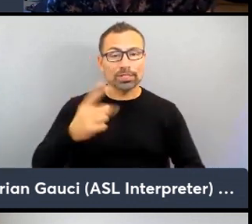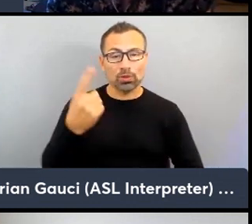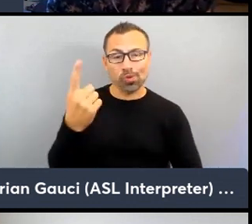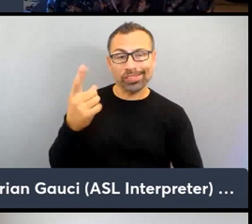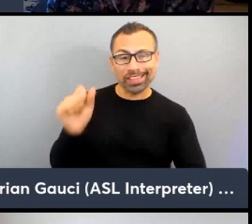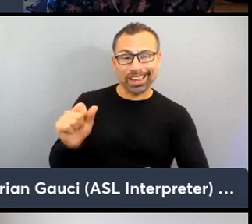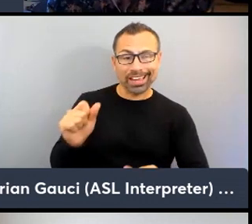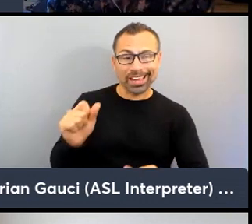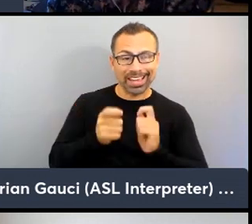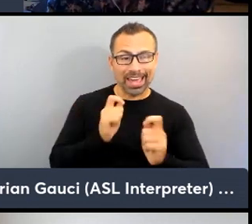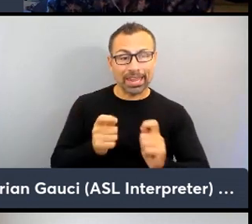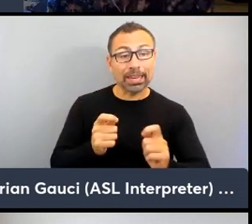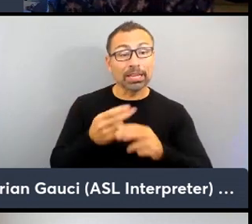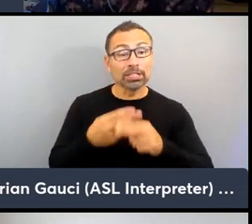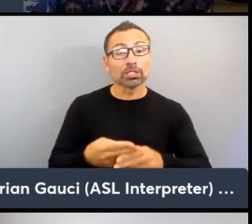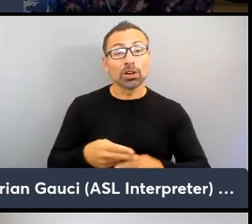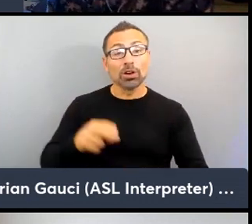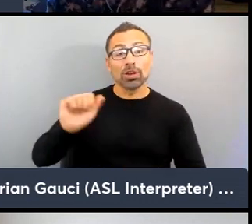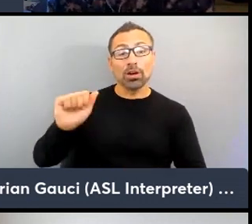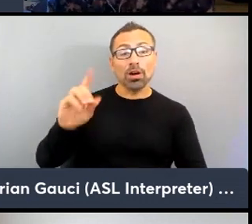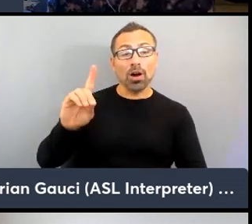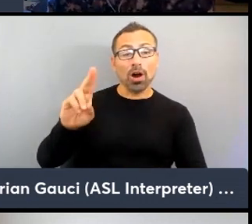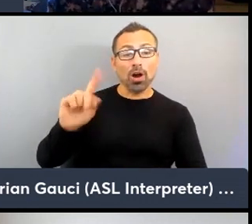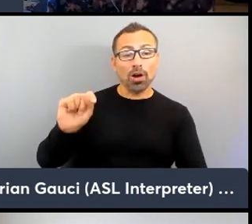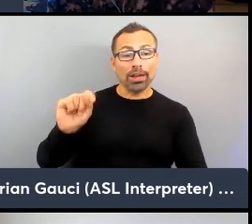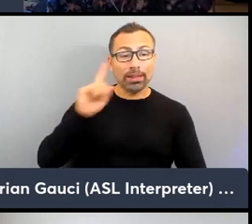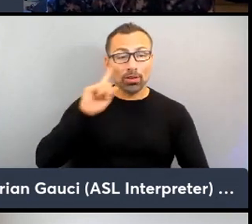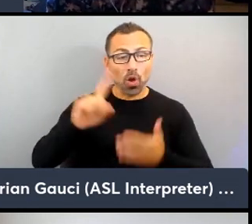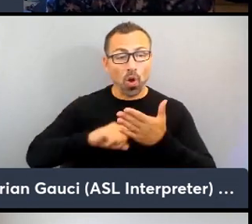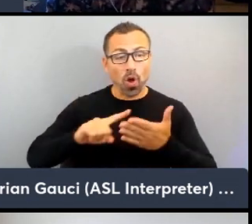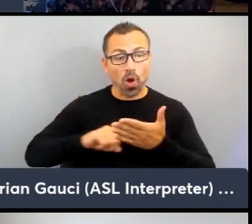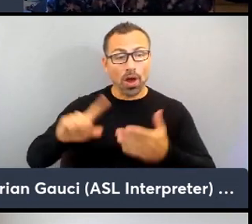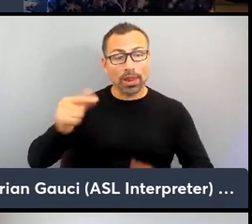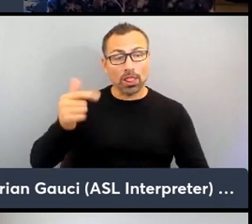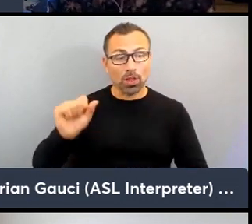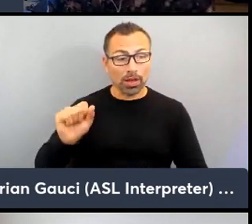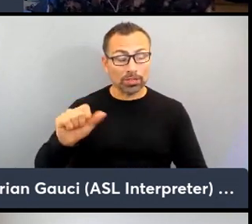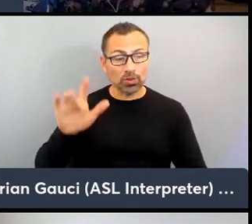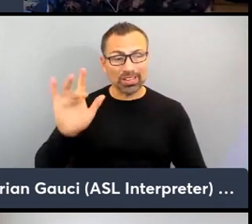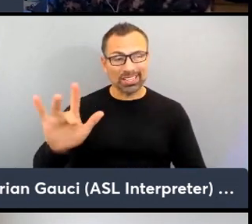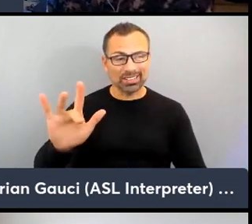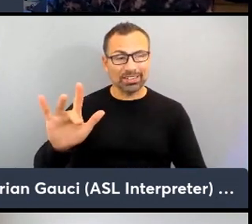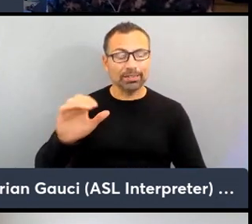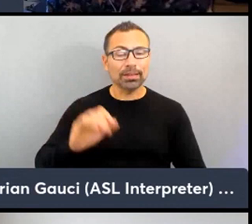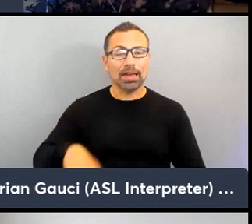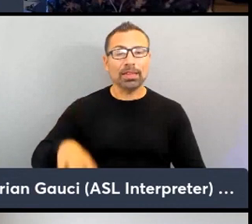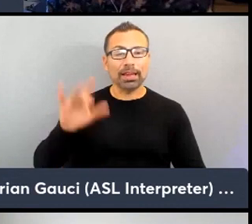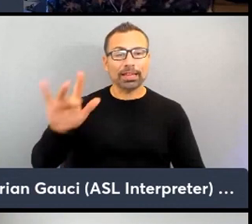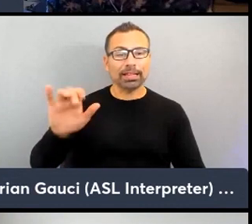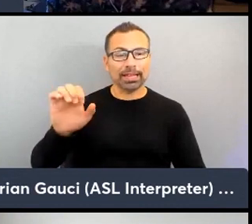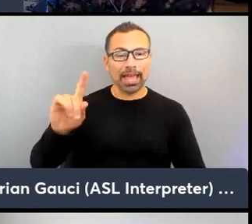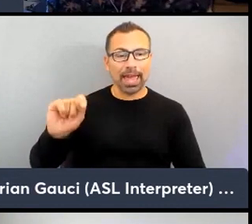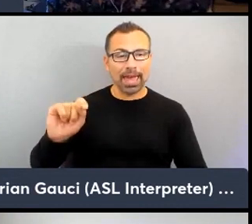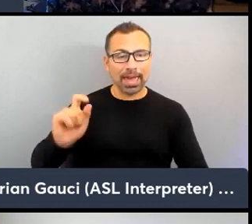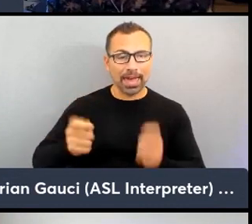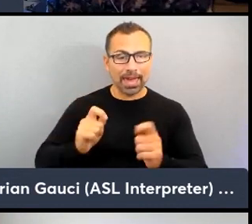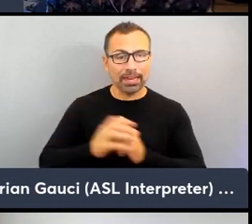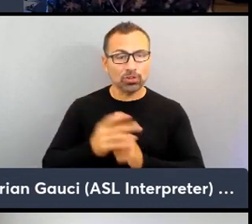Logs. So if I click on this and I click on edit, you'll see that there's several values: enabled,